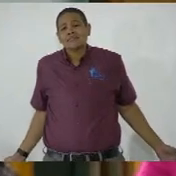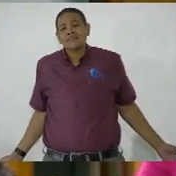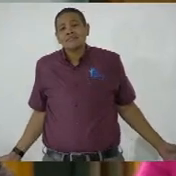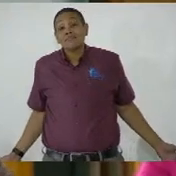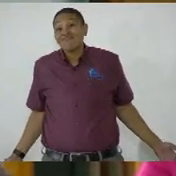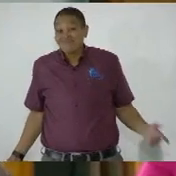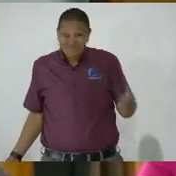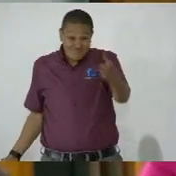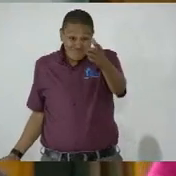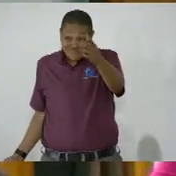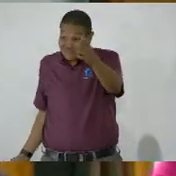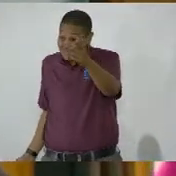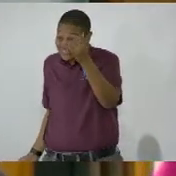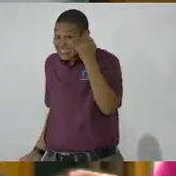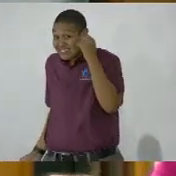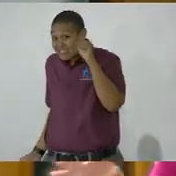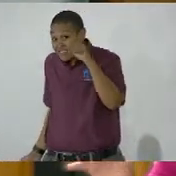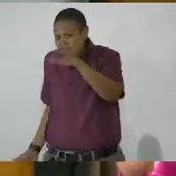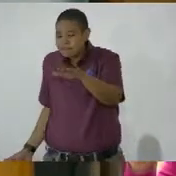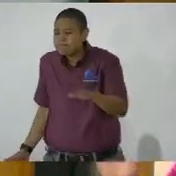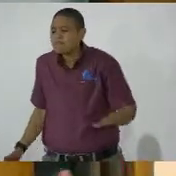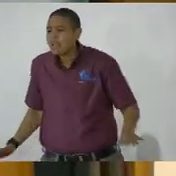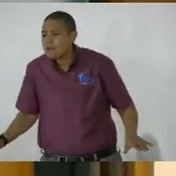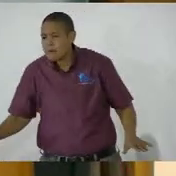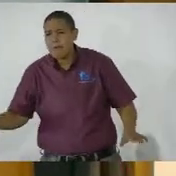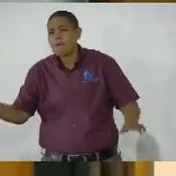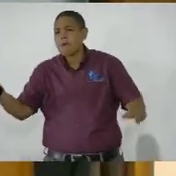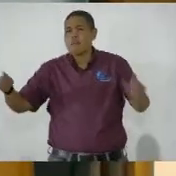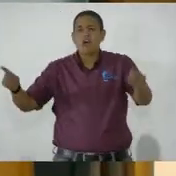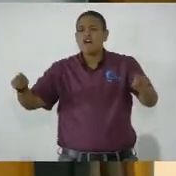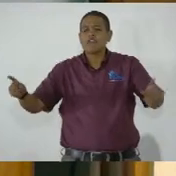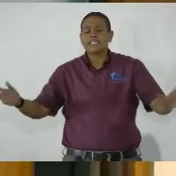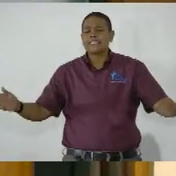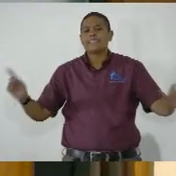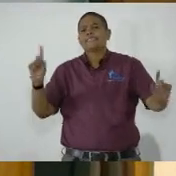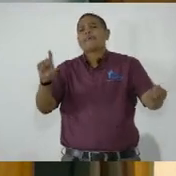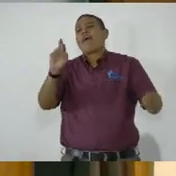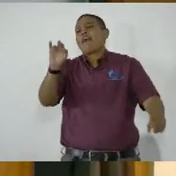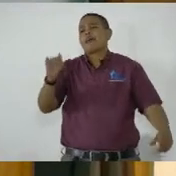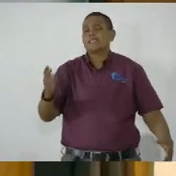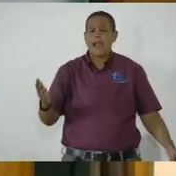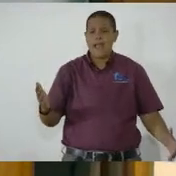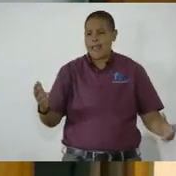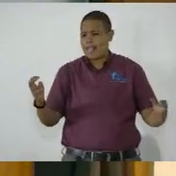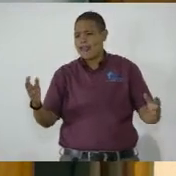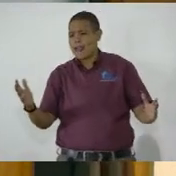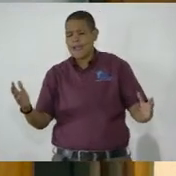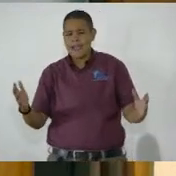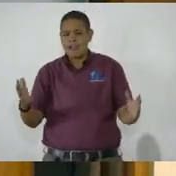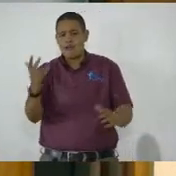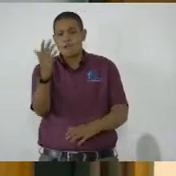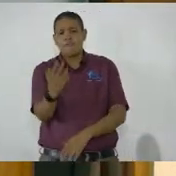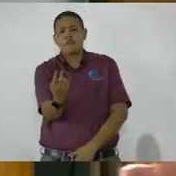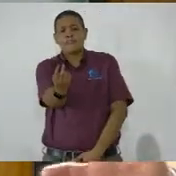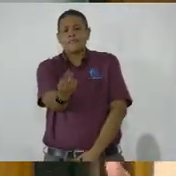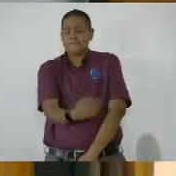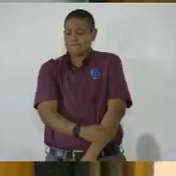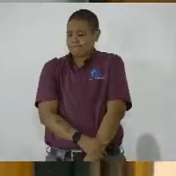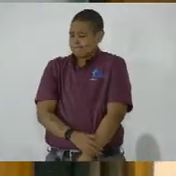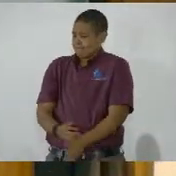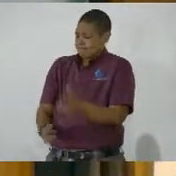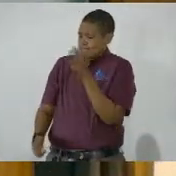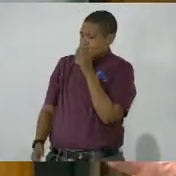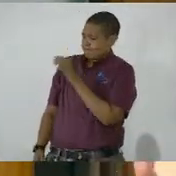Once the parties agree to go to restorative justice and a facilitator, members